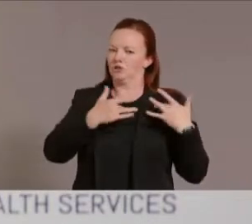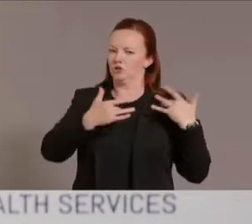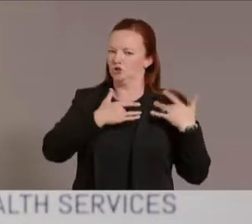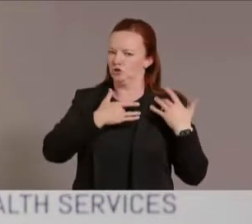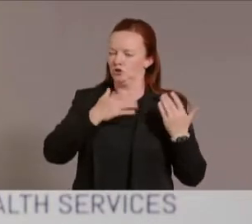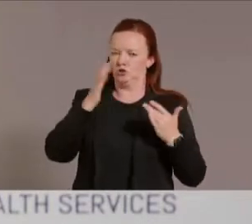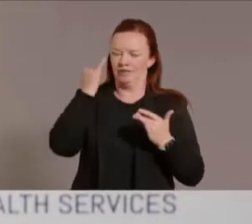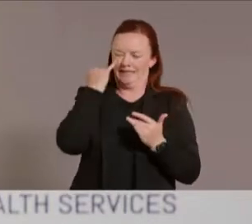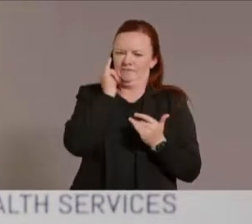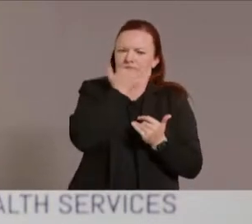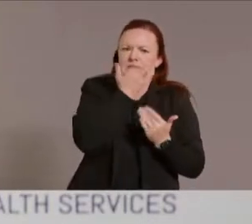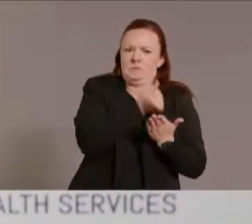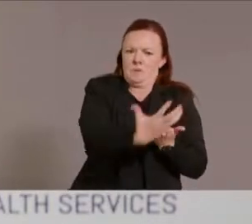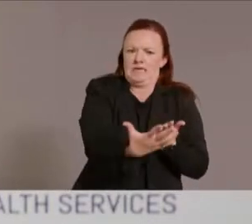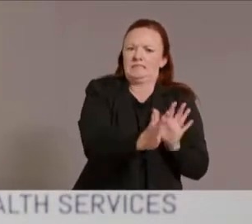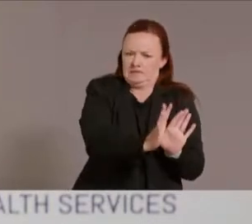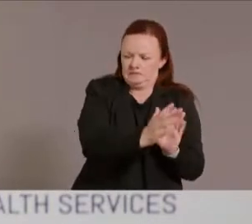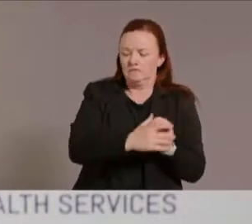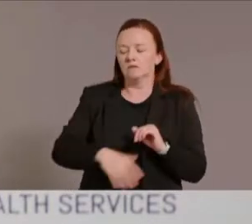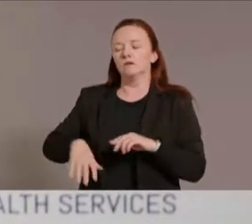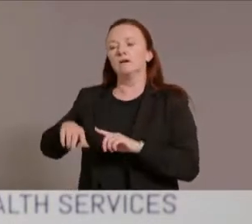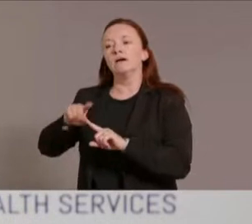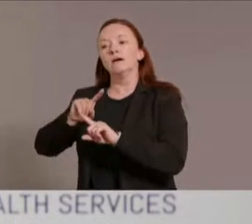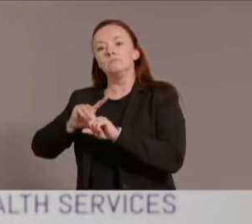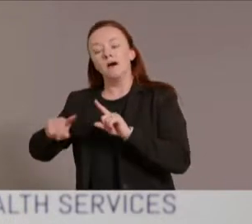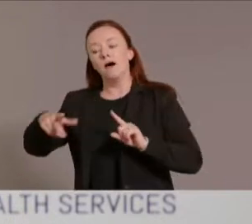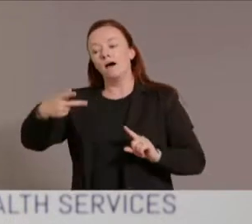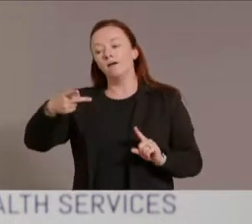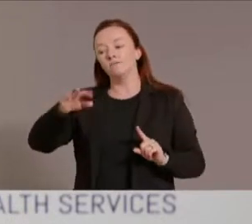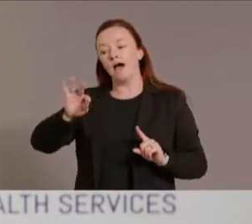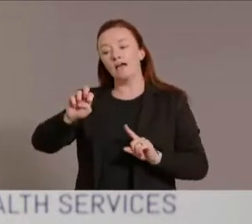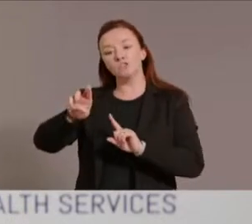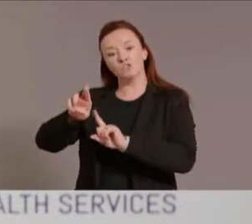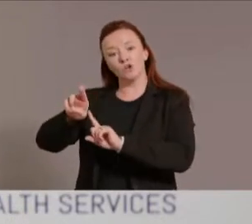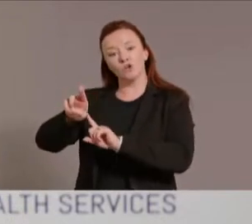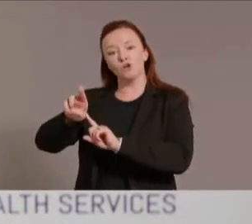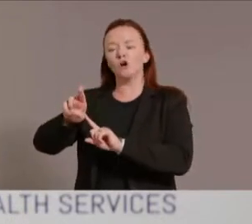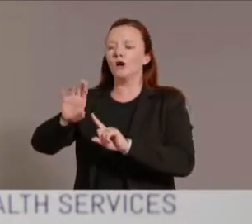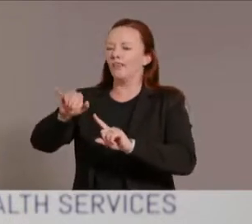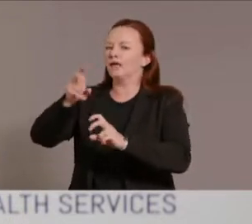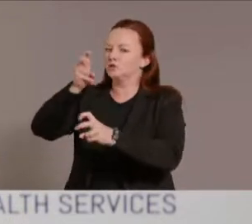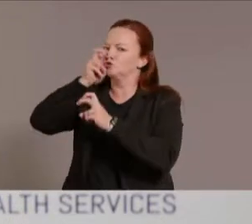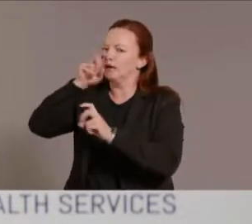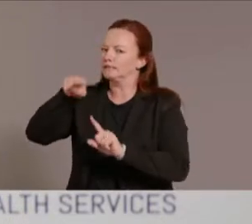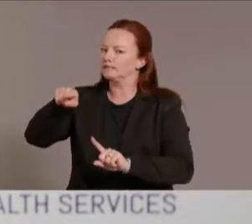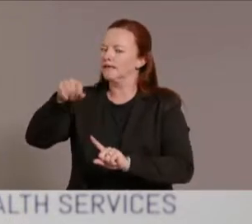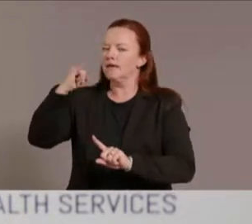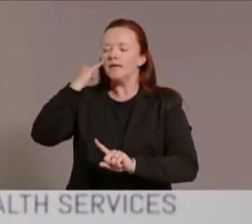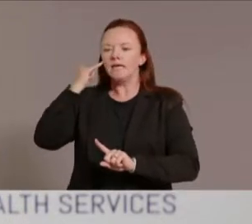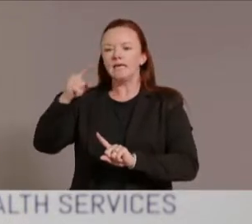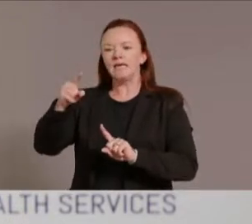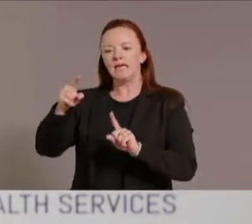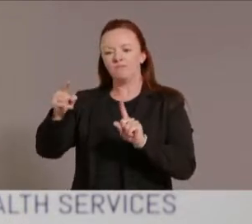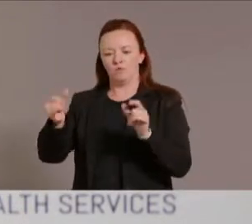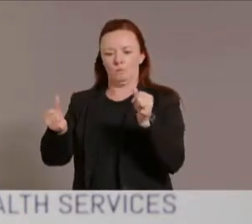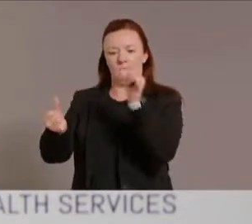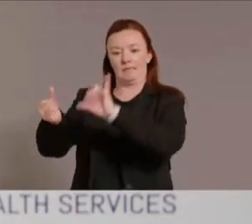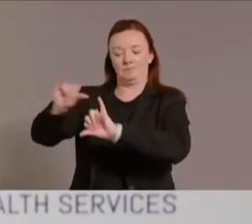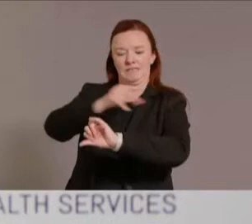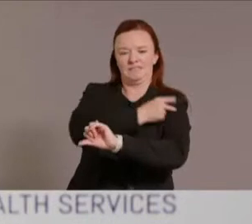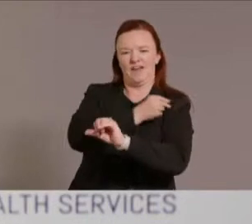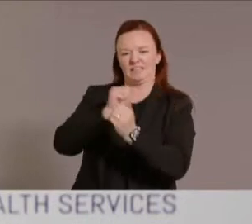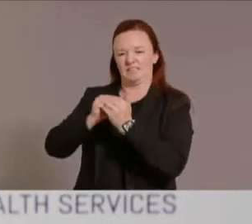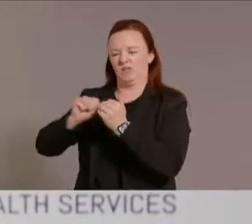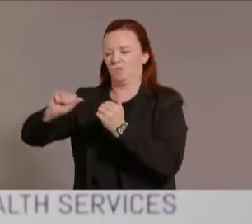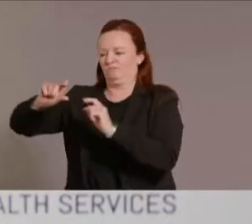really is the one that has that really strict, like once you redilute it, or once you dilute it, you have like 6 hours to use it. The